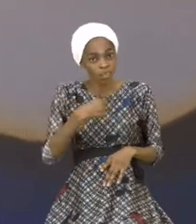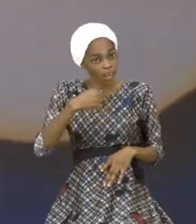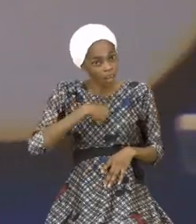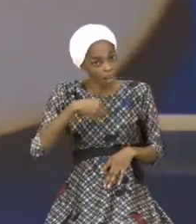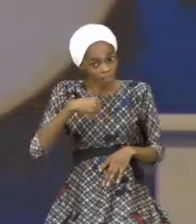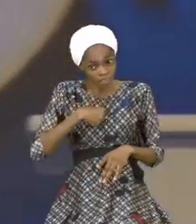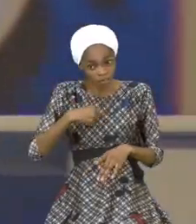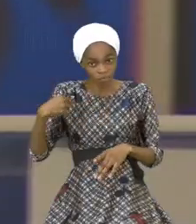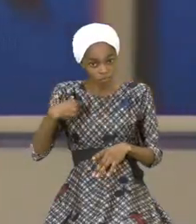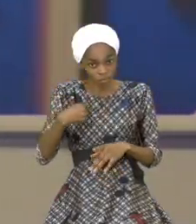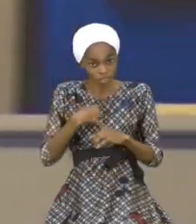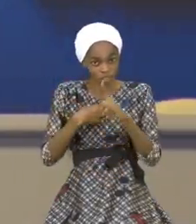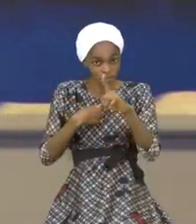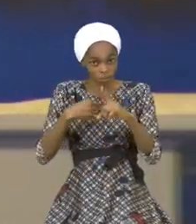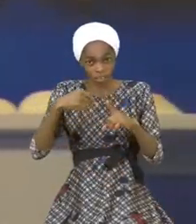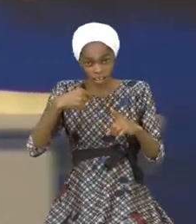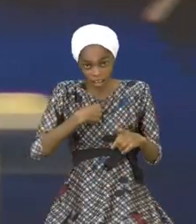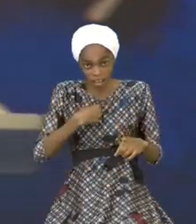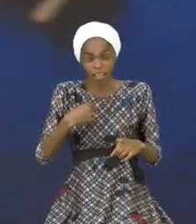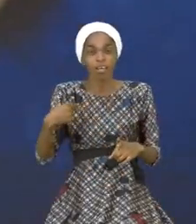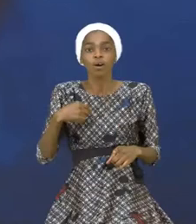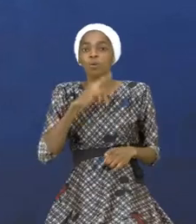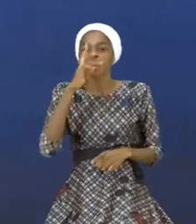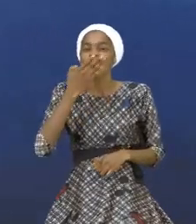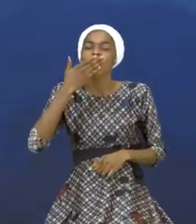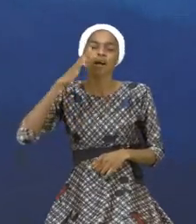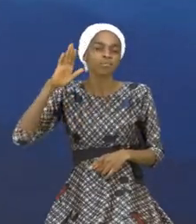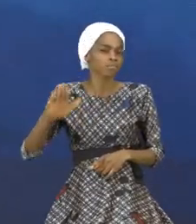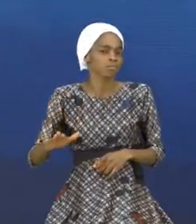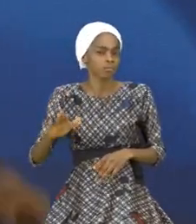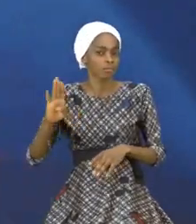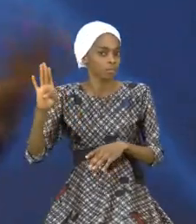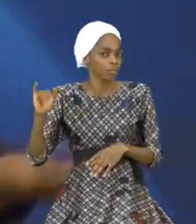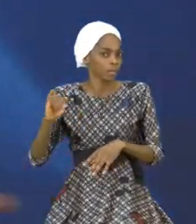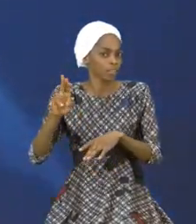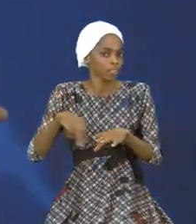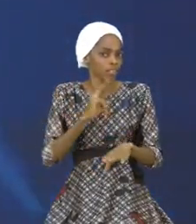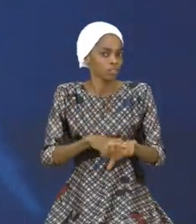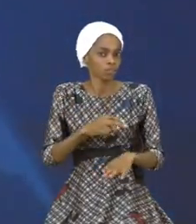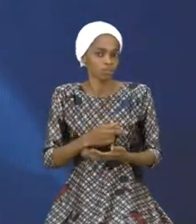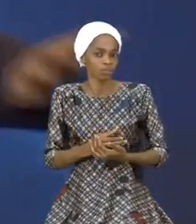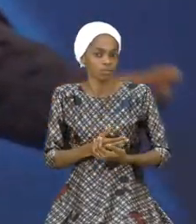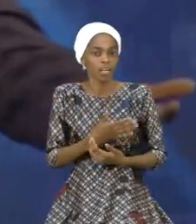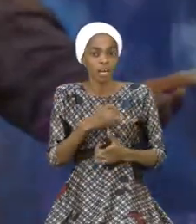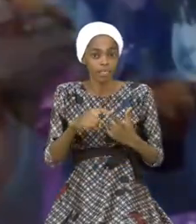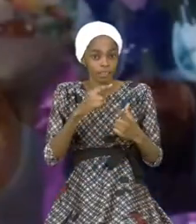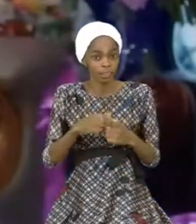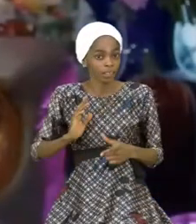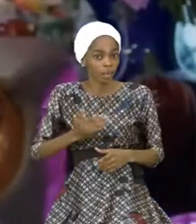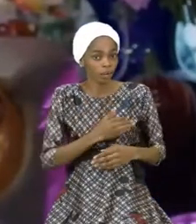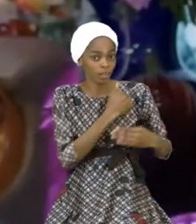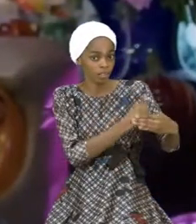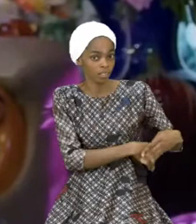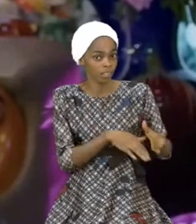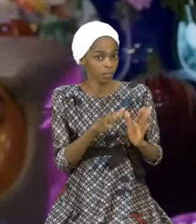ourselves were evil and sinful by nature. And then our neighbors